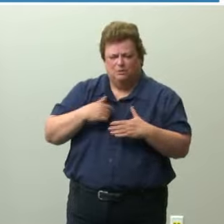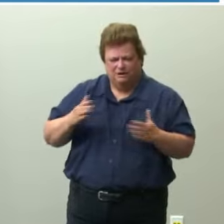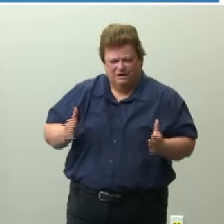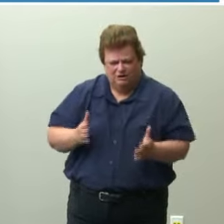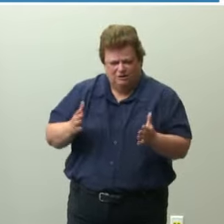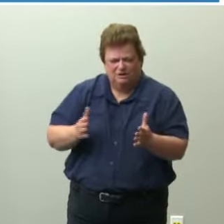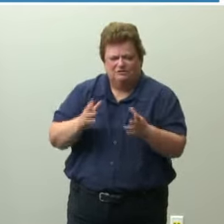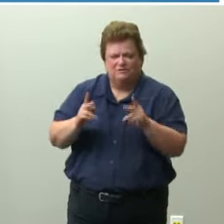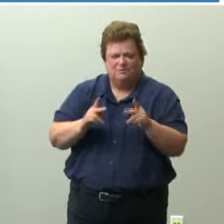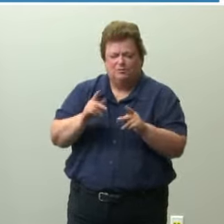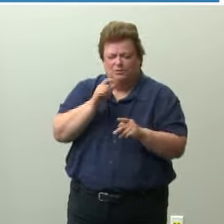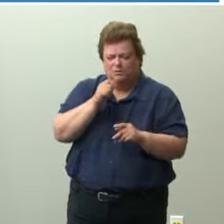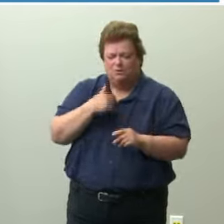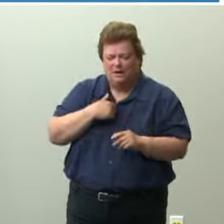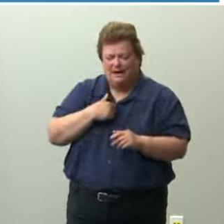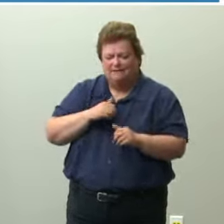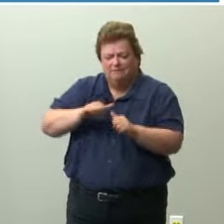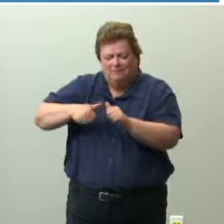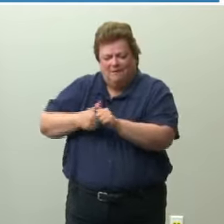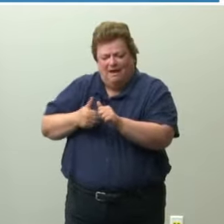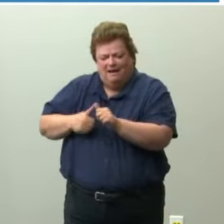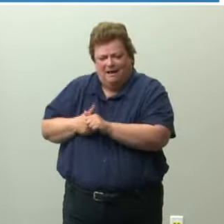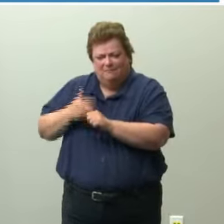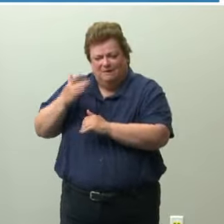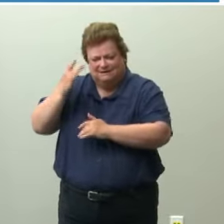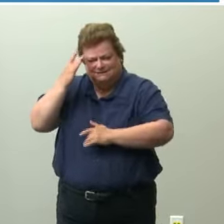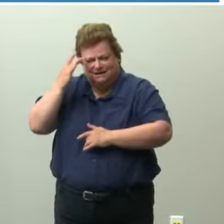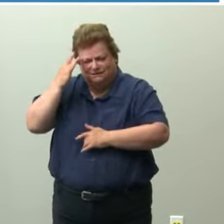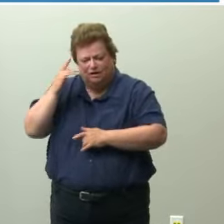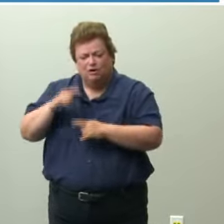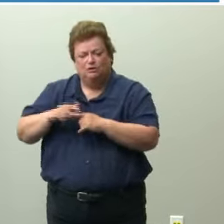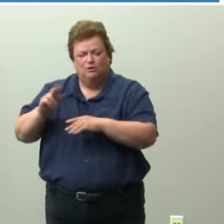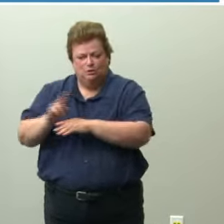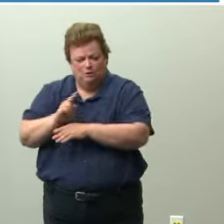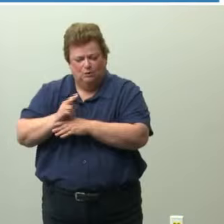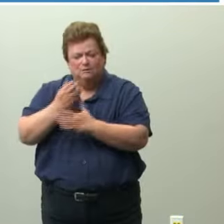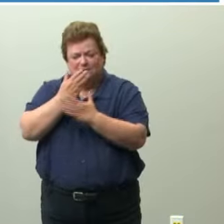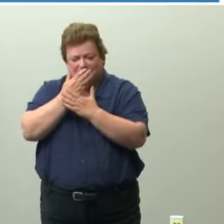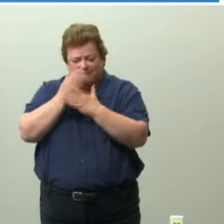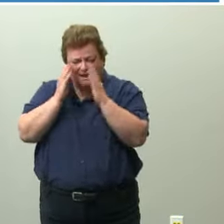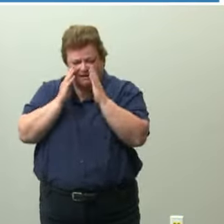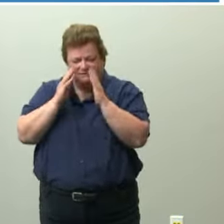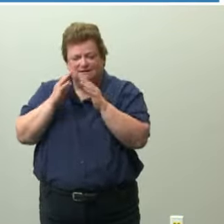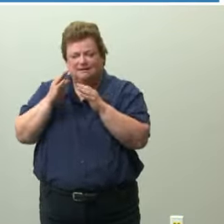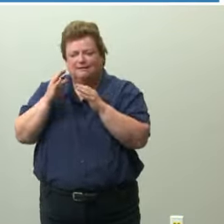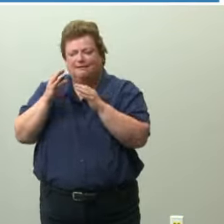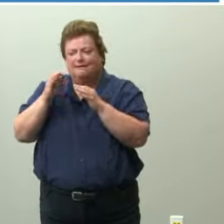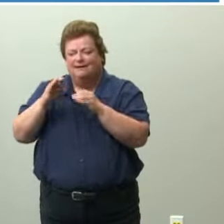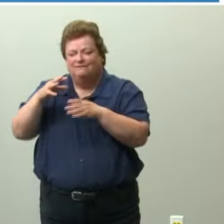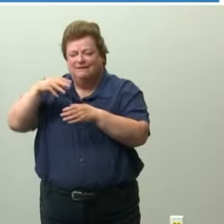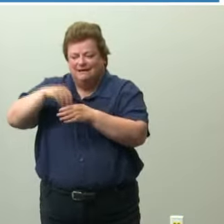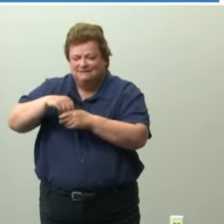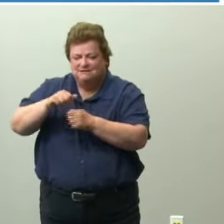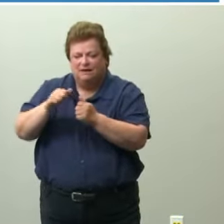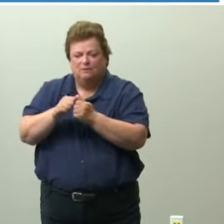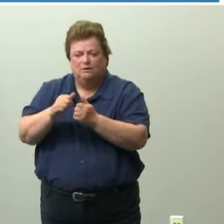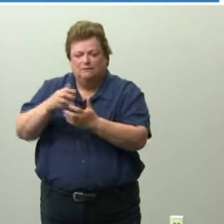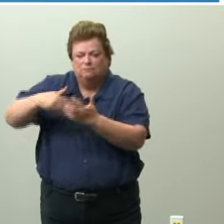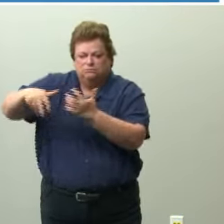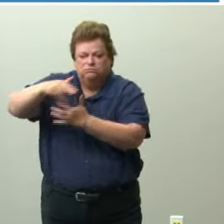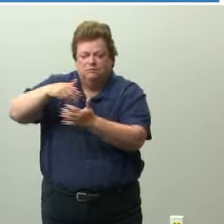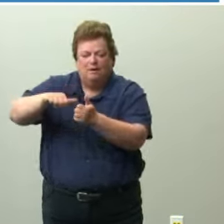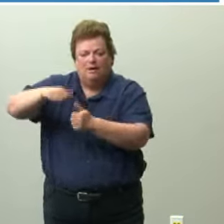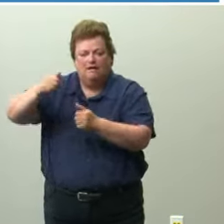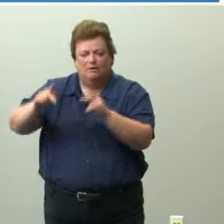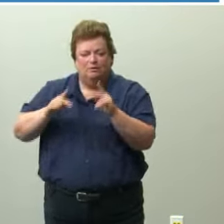encouraging people with underlying health conditions and that to wear a mask indoors if they're in a crowded space, if they feel more comfortable doing